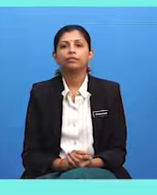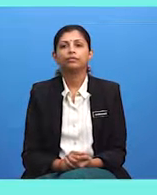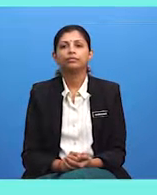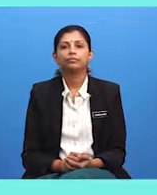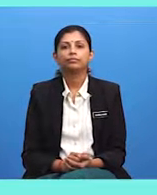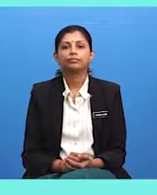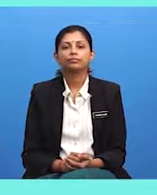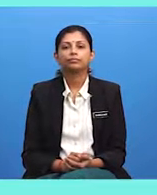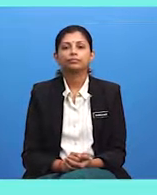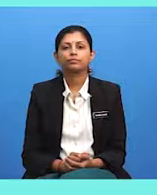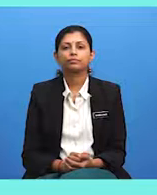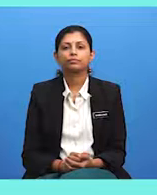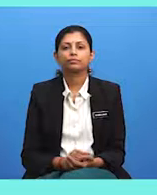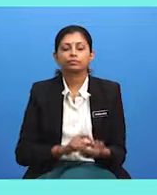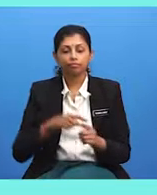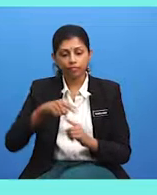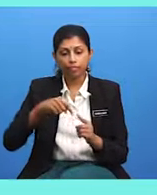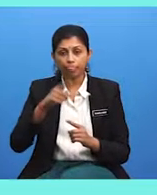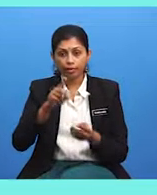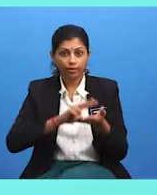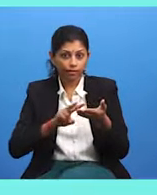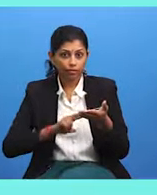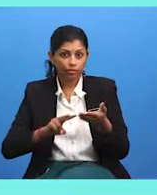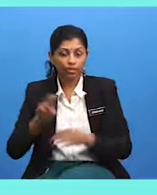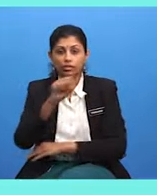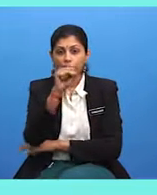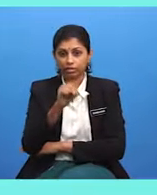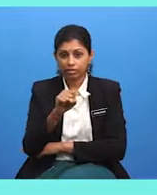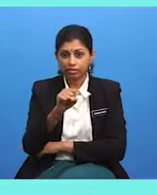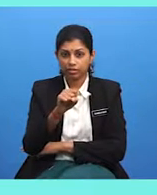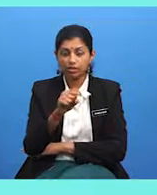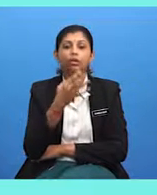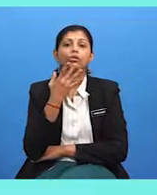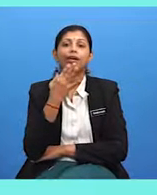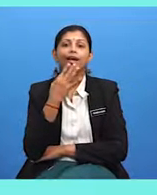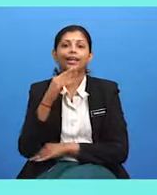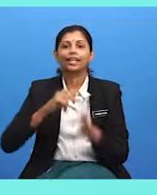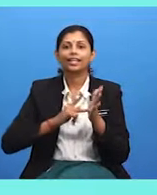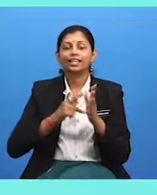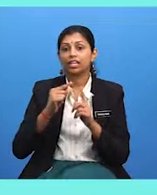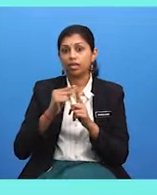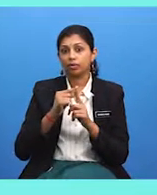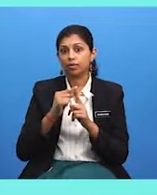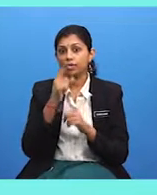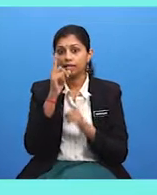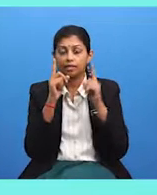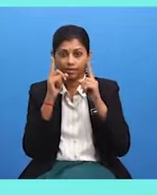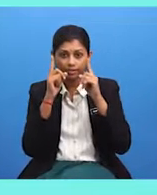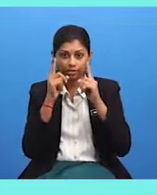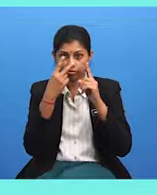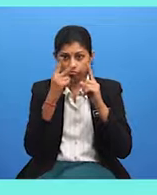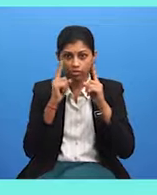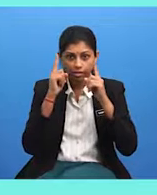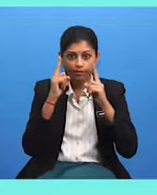When you read through the questions, highlight your keywords. You could highlight